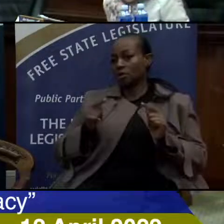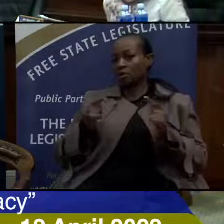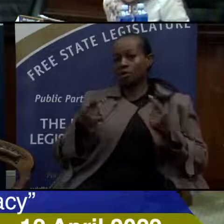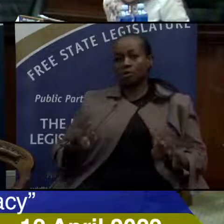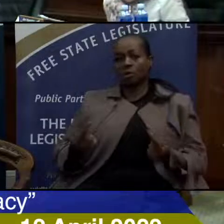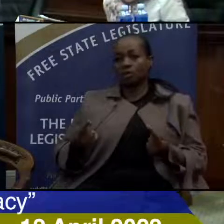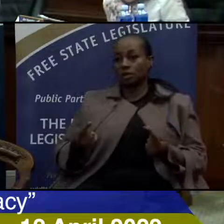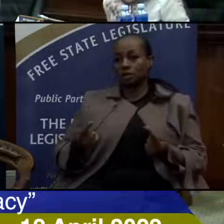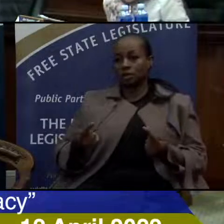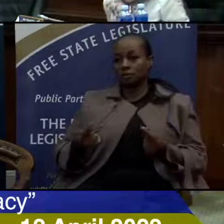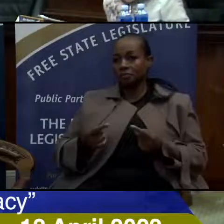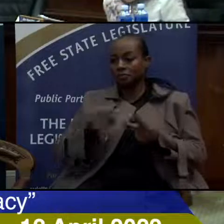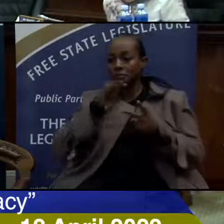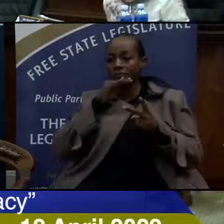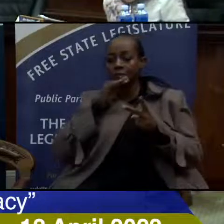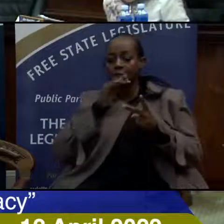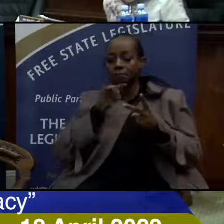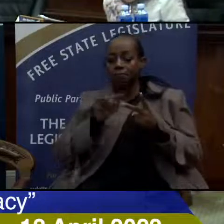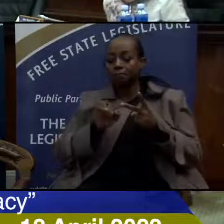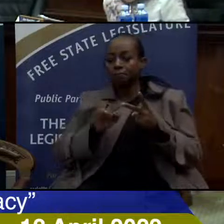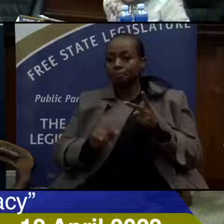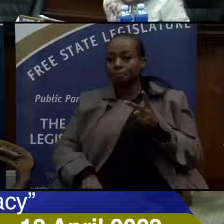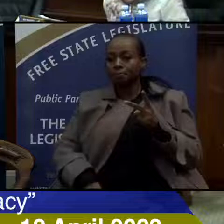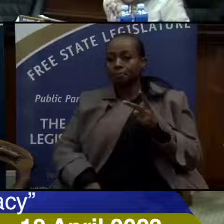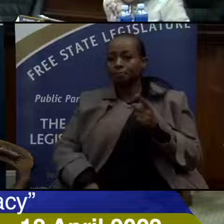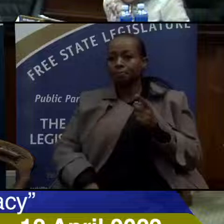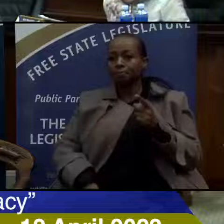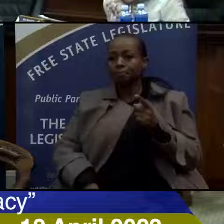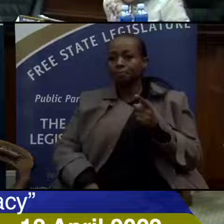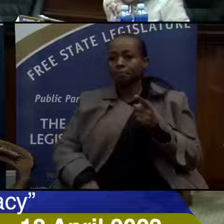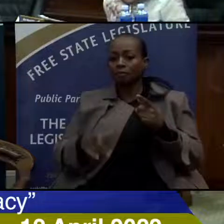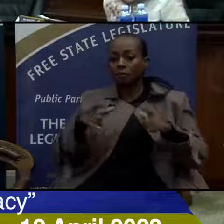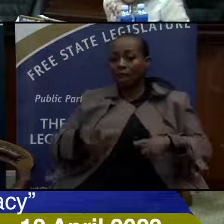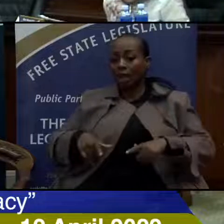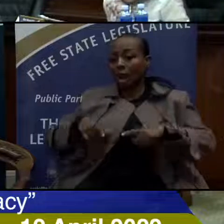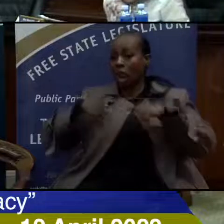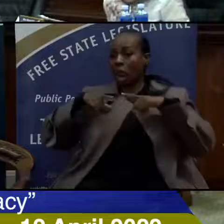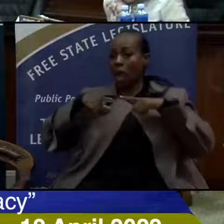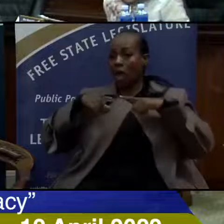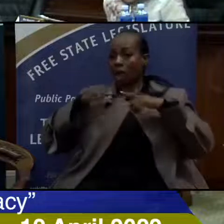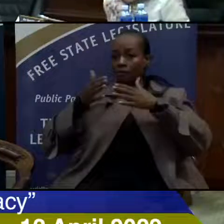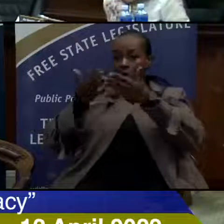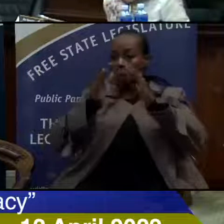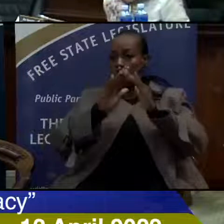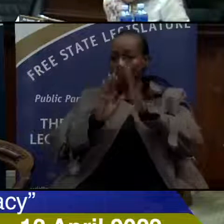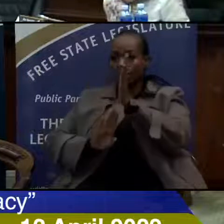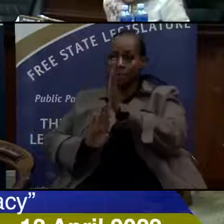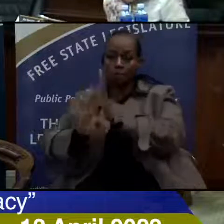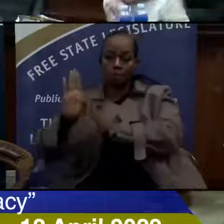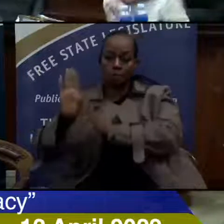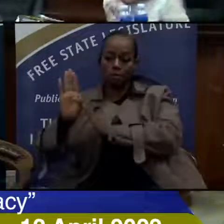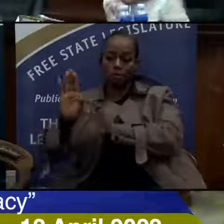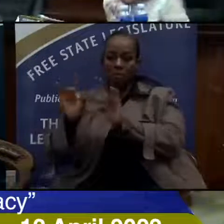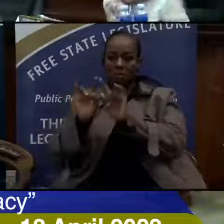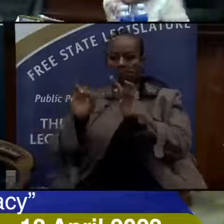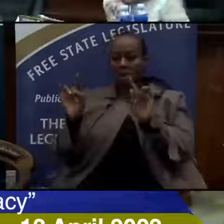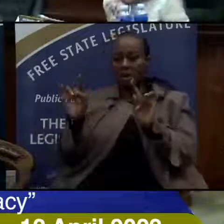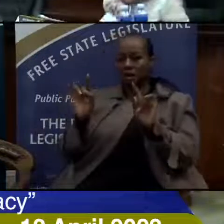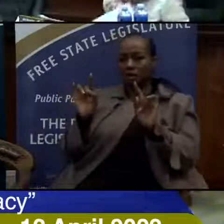cannot have an improved life of our communities if you don't